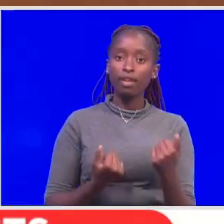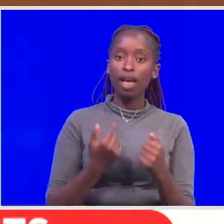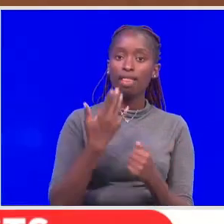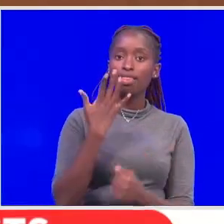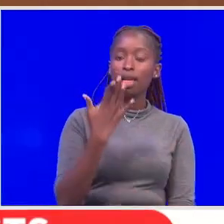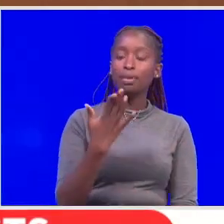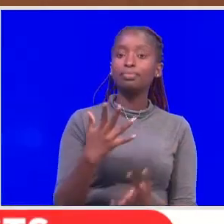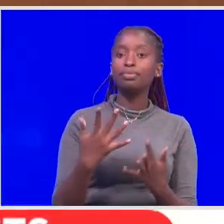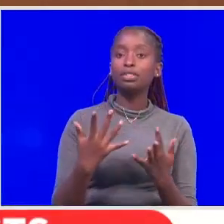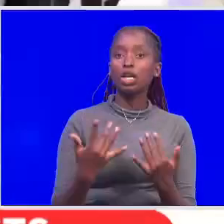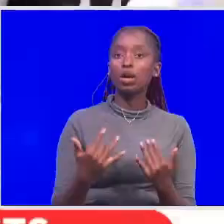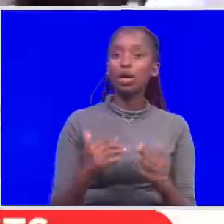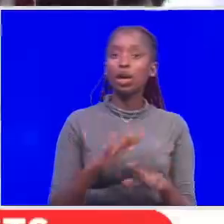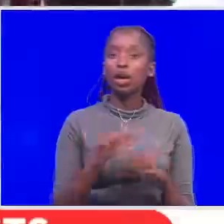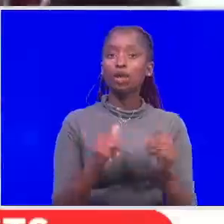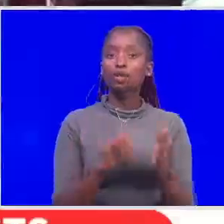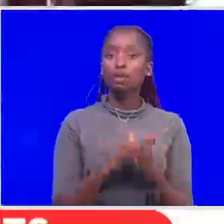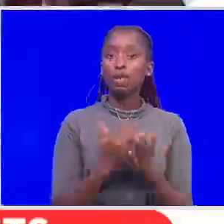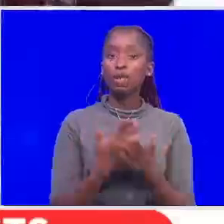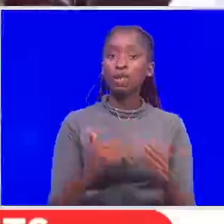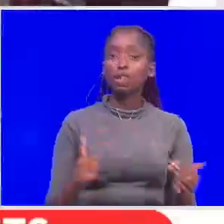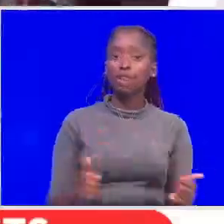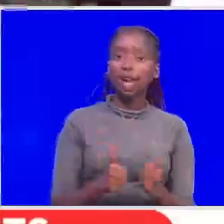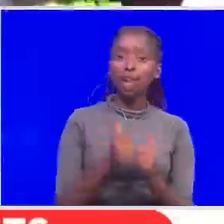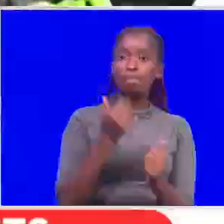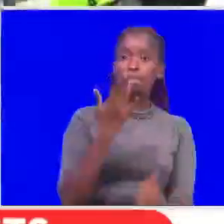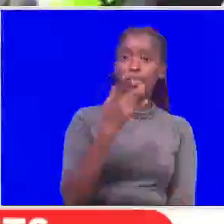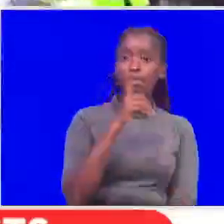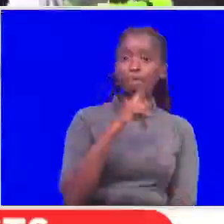a bar called Vanna. And that is where the incident happened. Migori, TV 47.